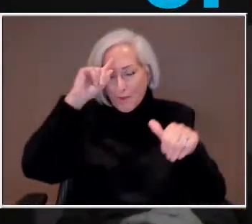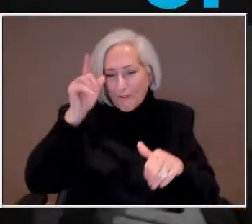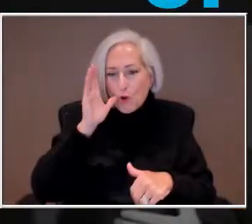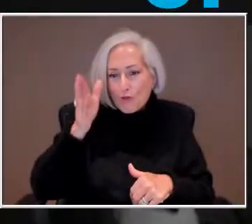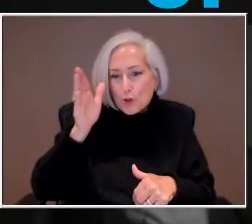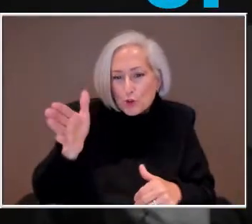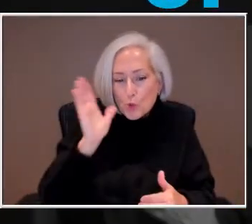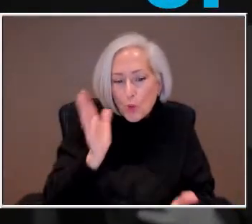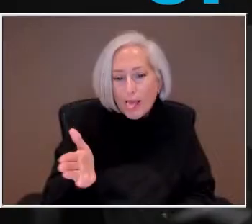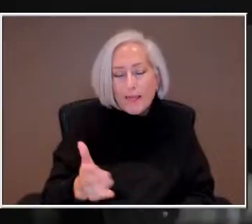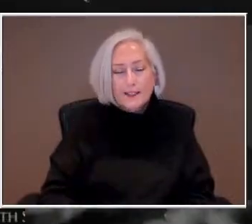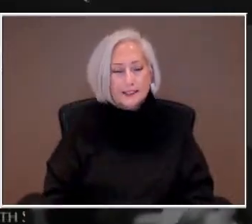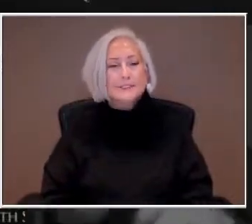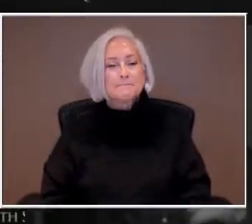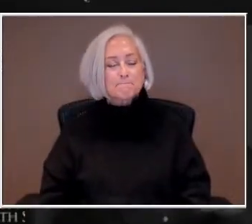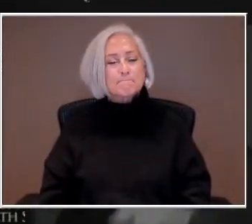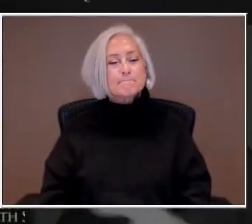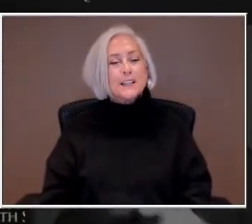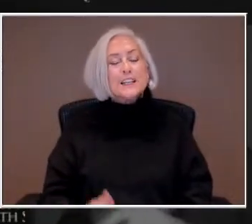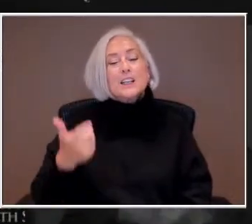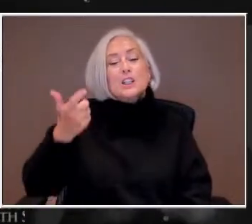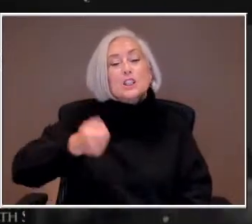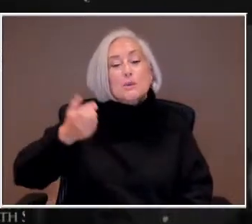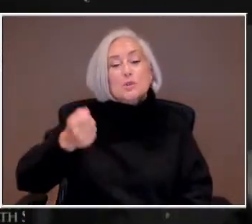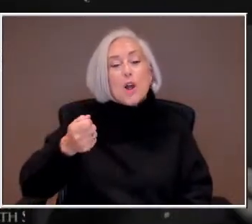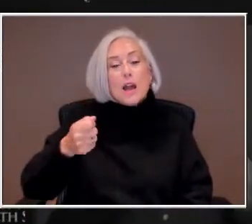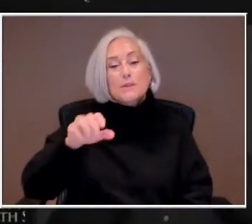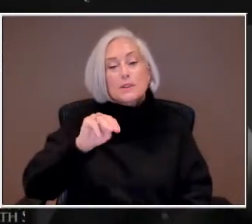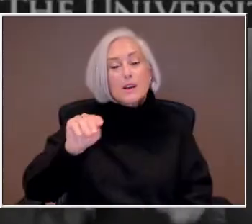Subscribe to our morning medical update and open mics